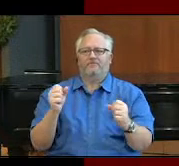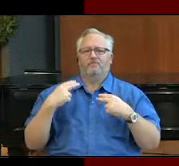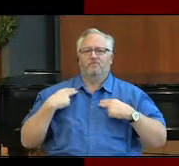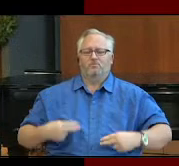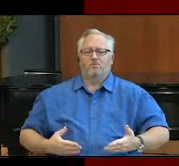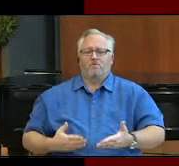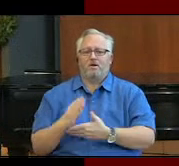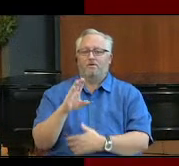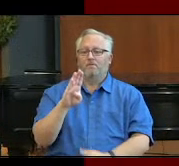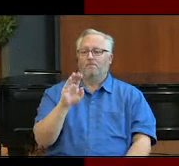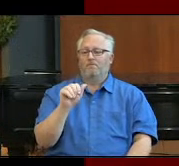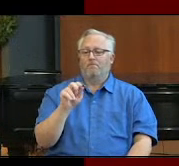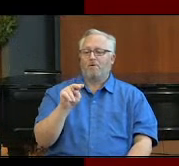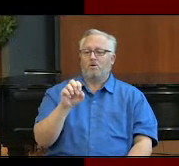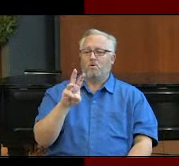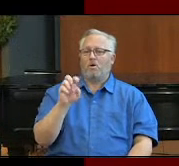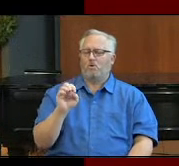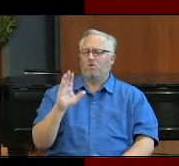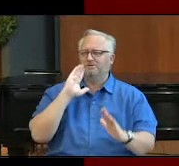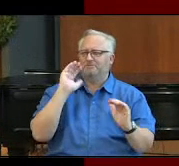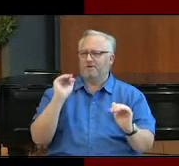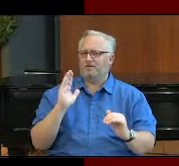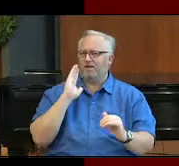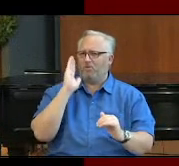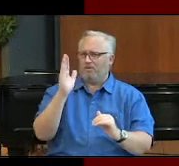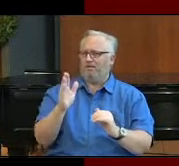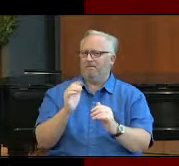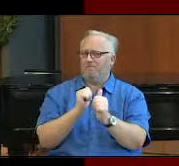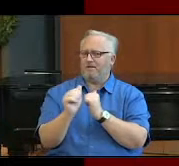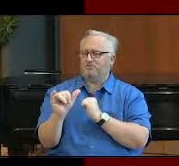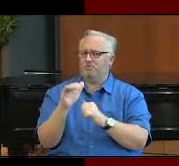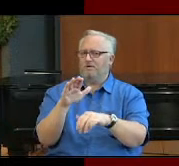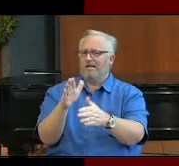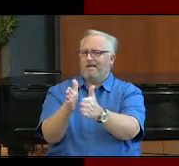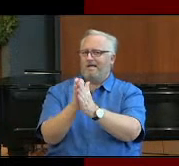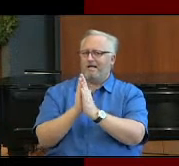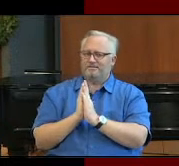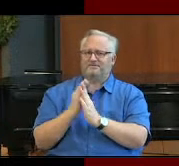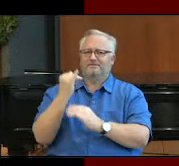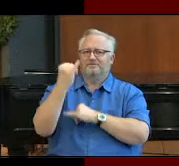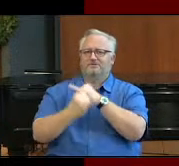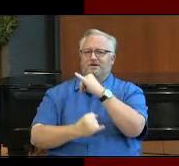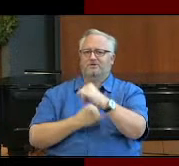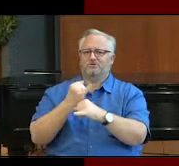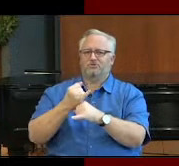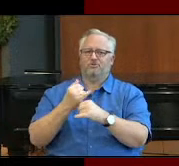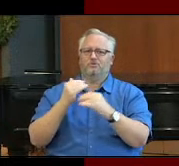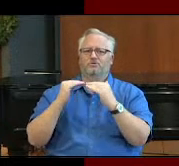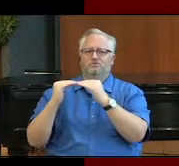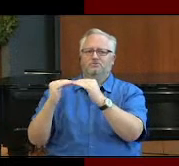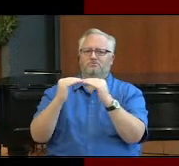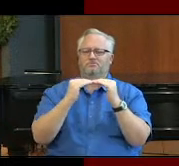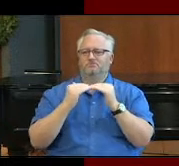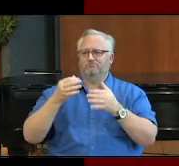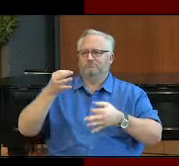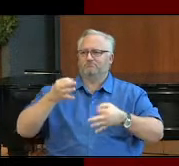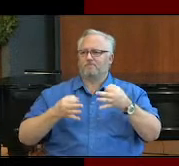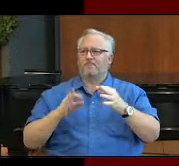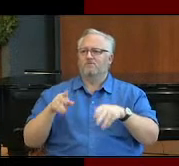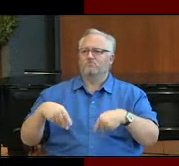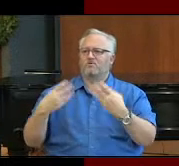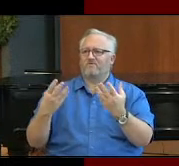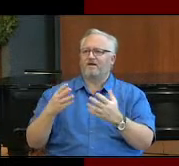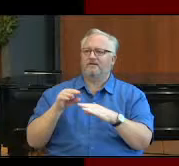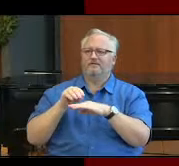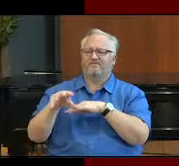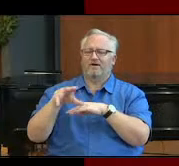the Vanuatu resolution to pass, which will call on the International Court of Justice to provide an advisory opinion on